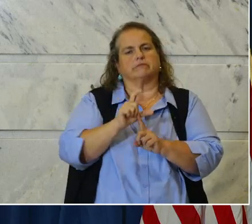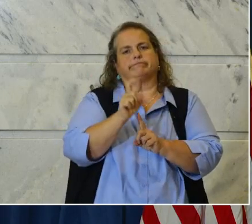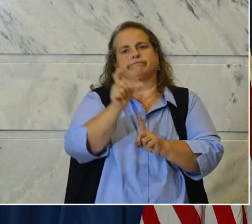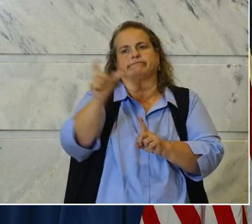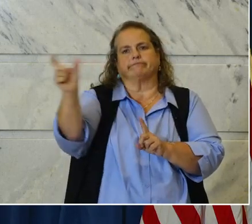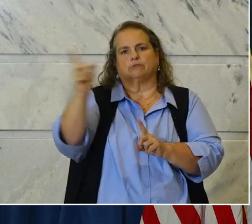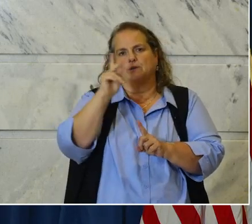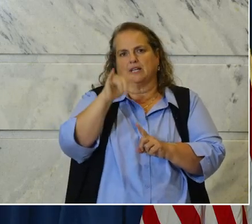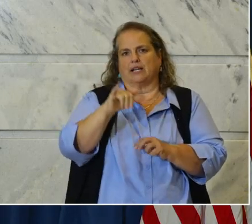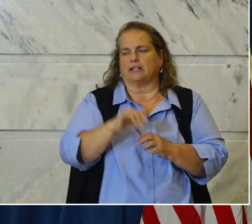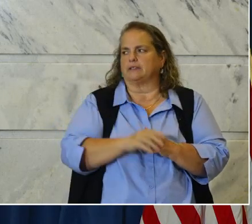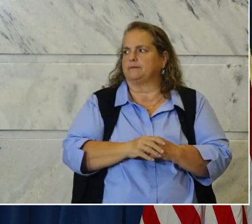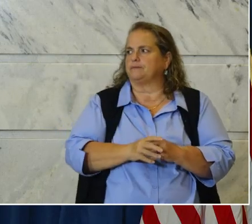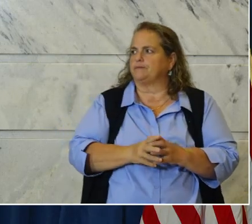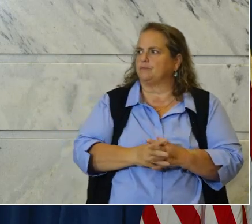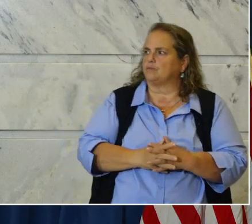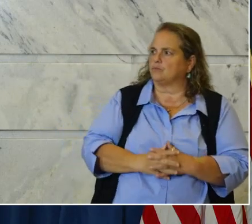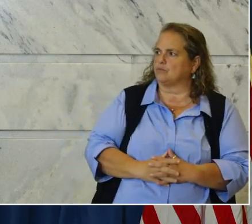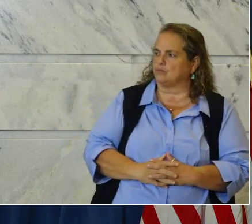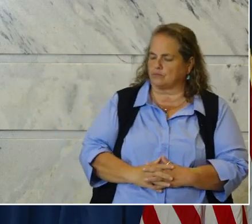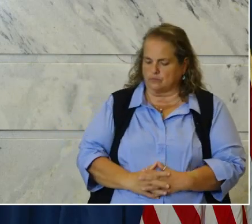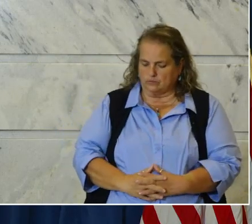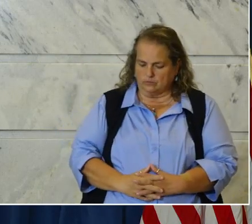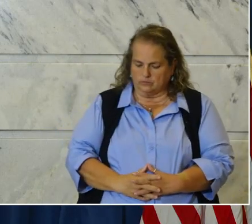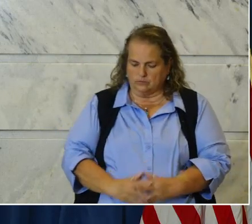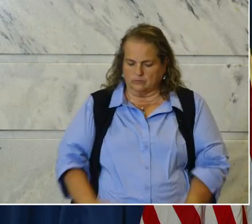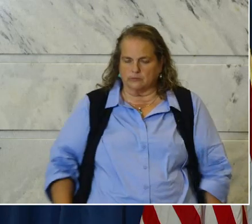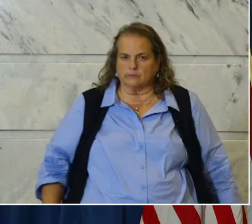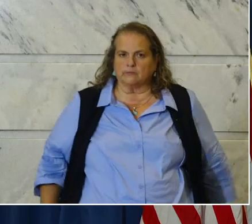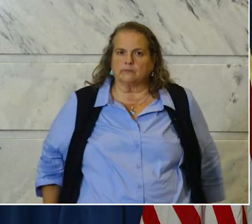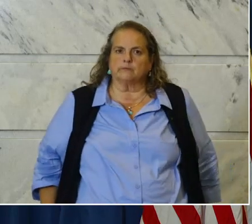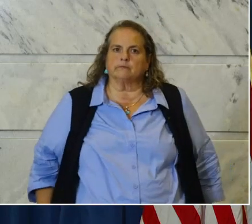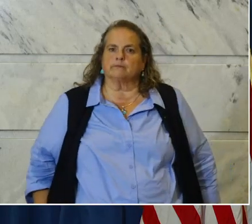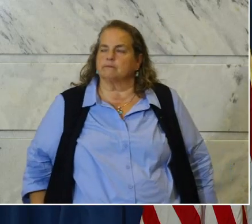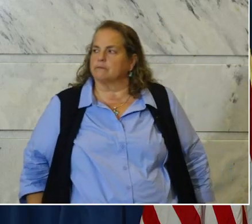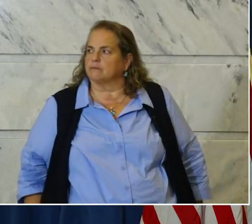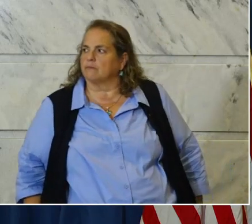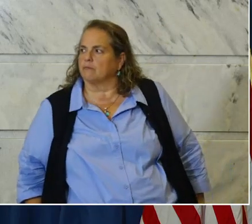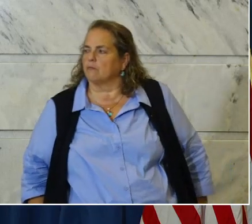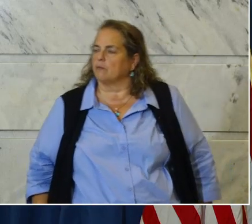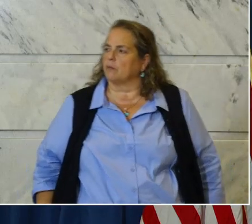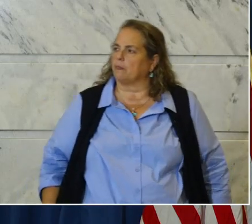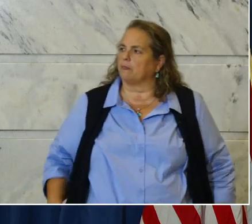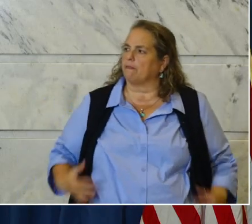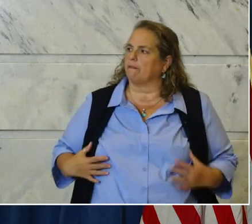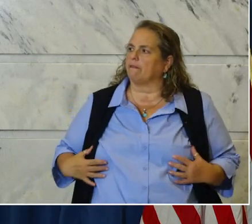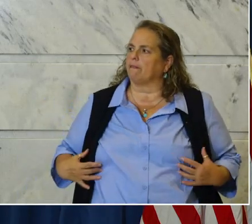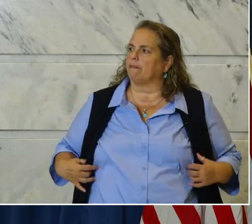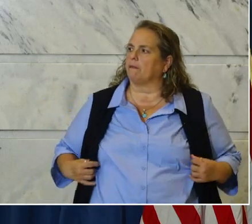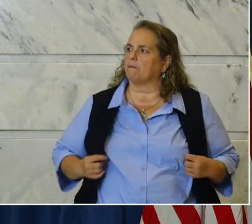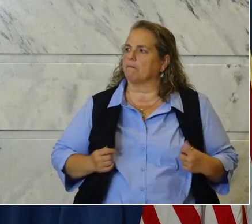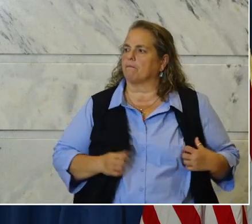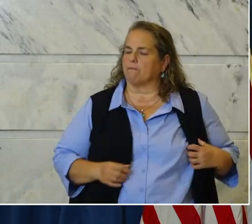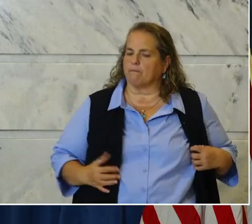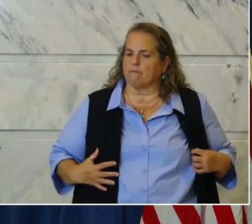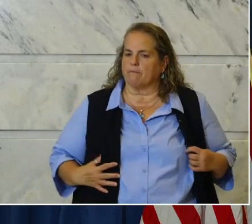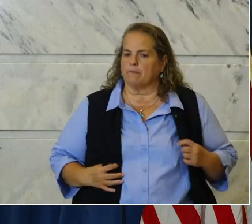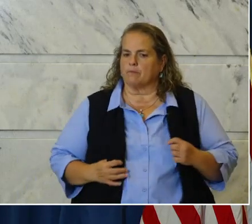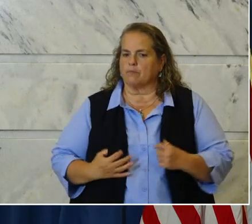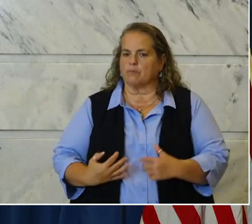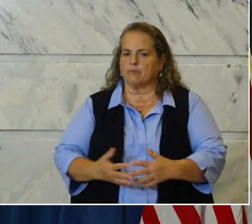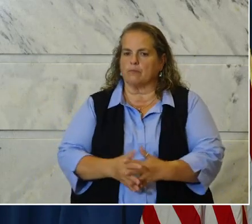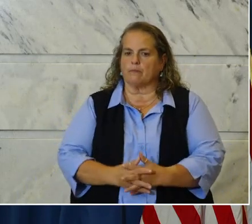No vote tomorrow on canceling sports, you say, all sports, but they could urge the KHSAA